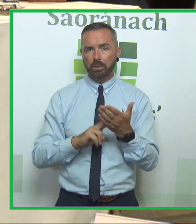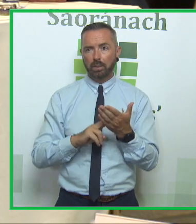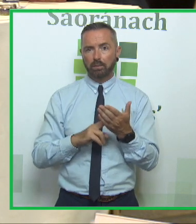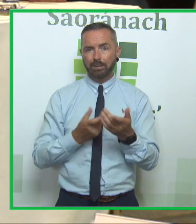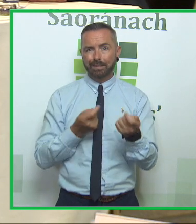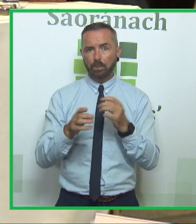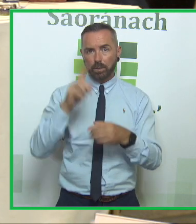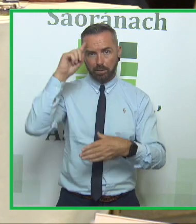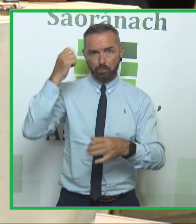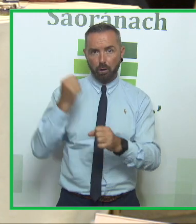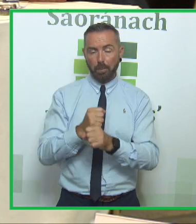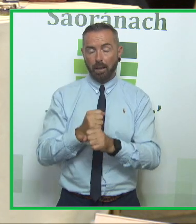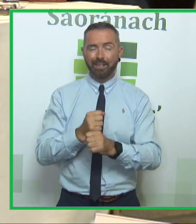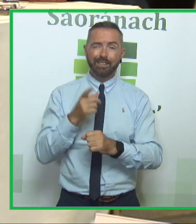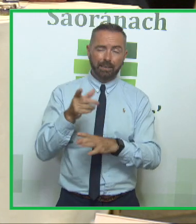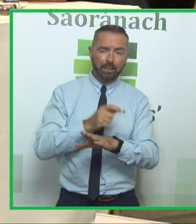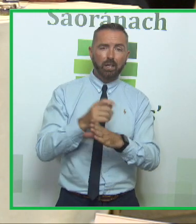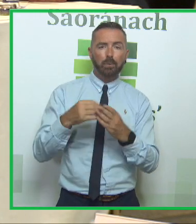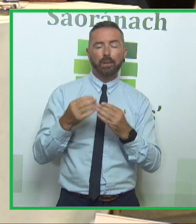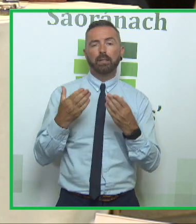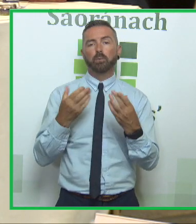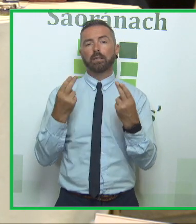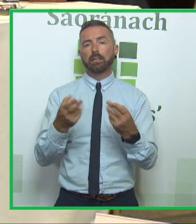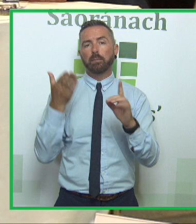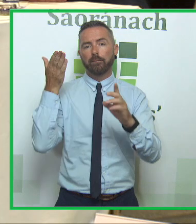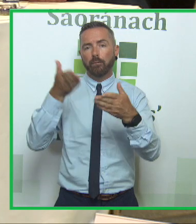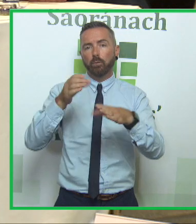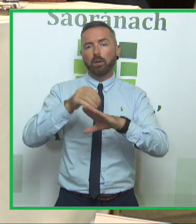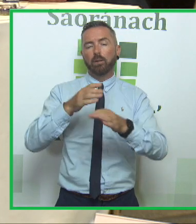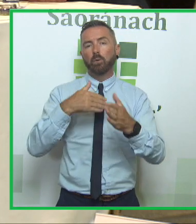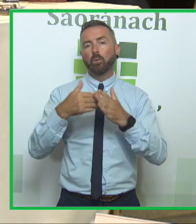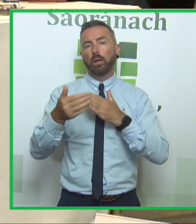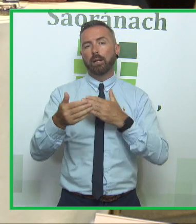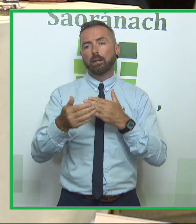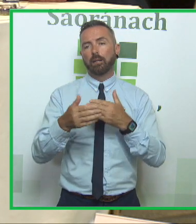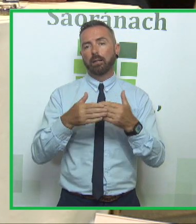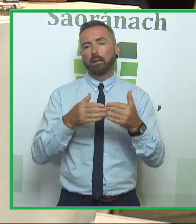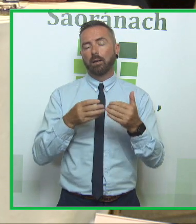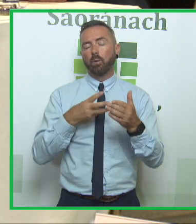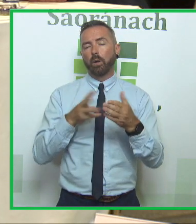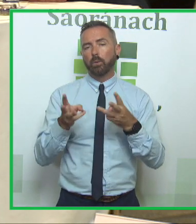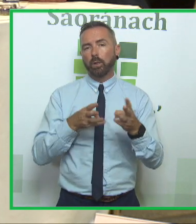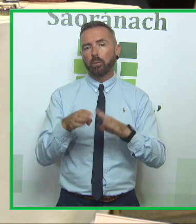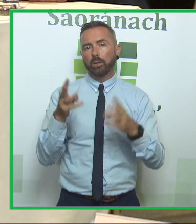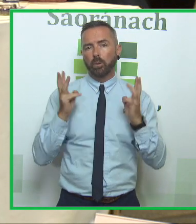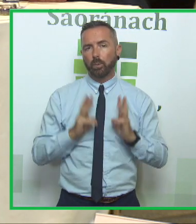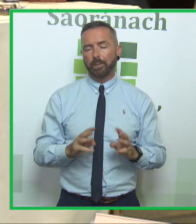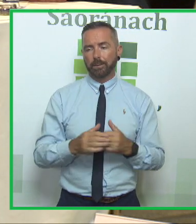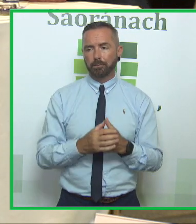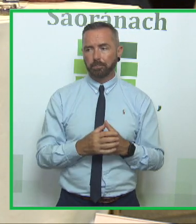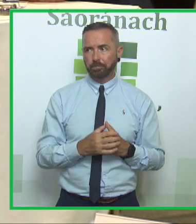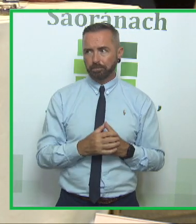with. They're the kind of measures that we need to be looking at when it comes to working with women. And once